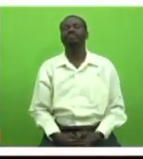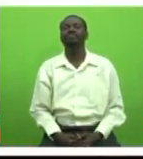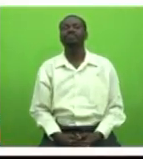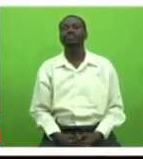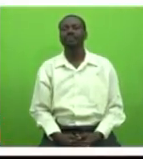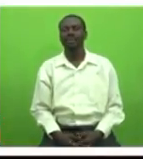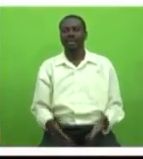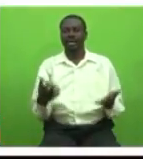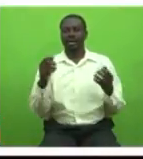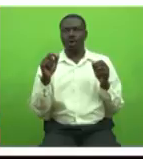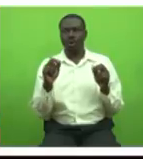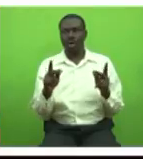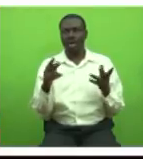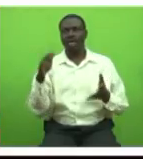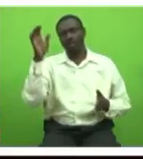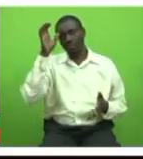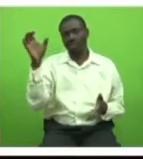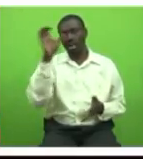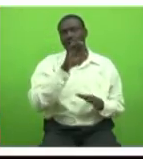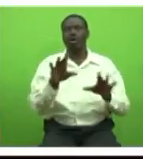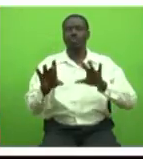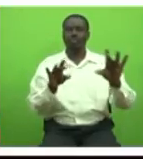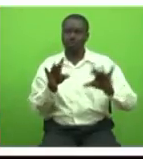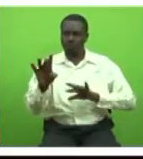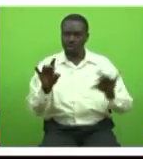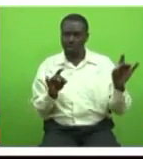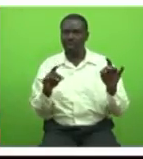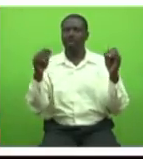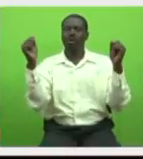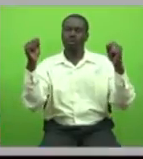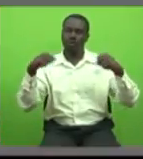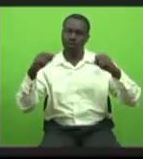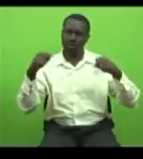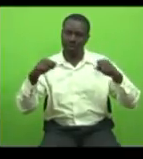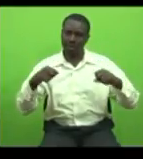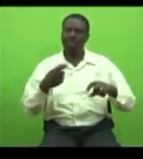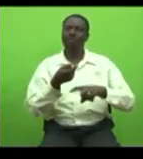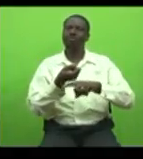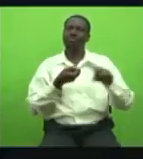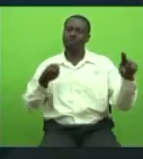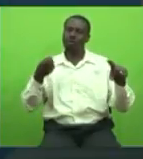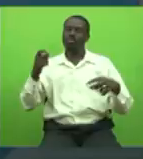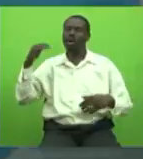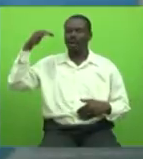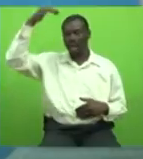Considerations for obtaining informed consent from adult survivors.